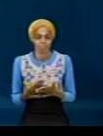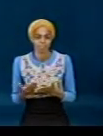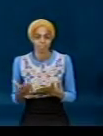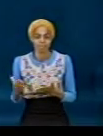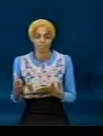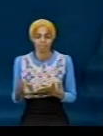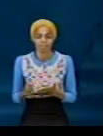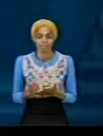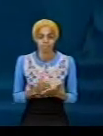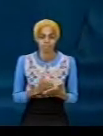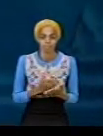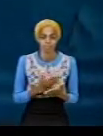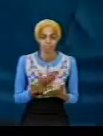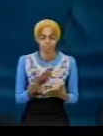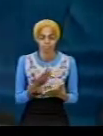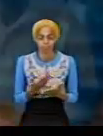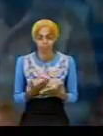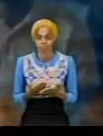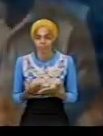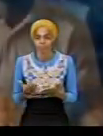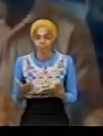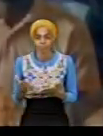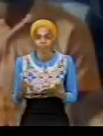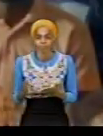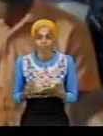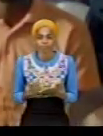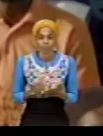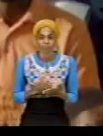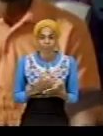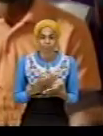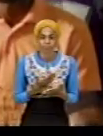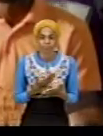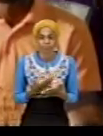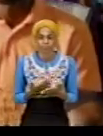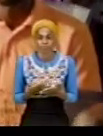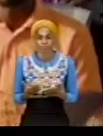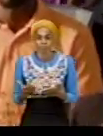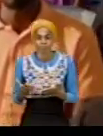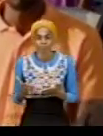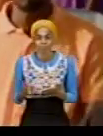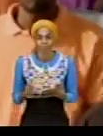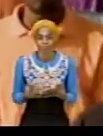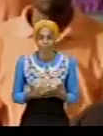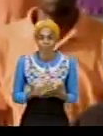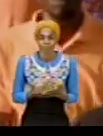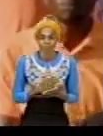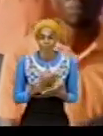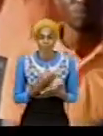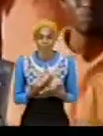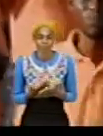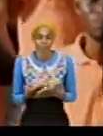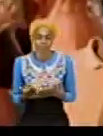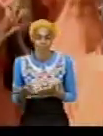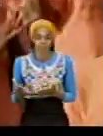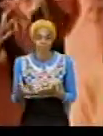You, my brother there, you, my sister there. He's here to meet you at the point of your life.